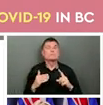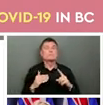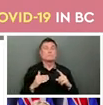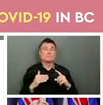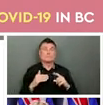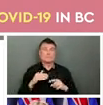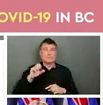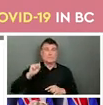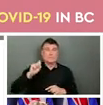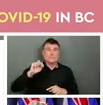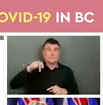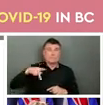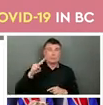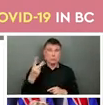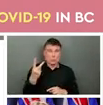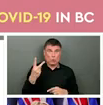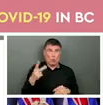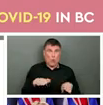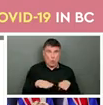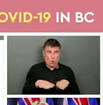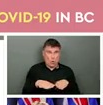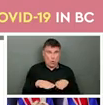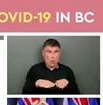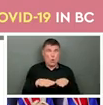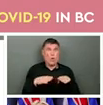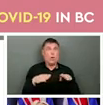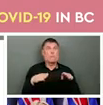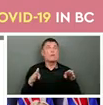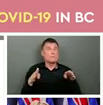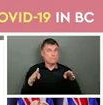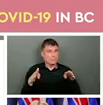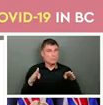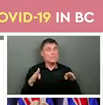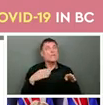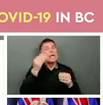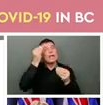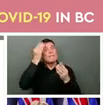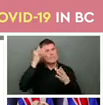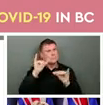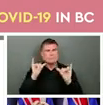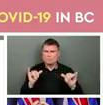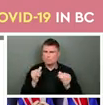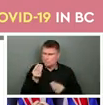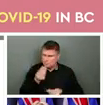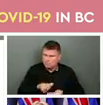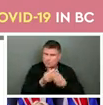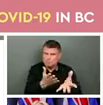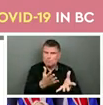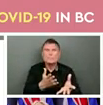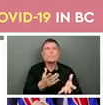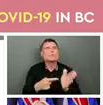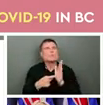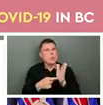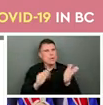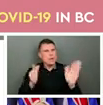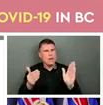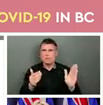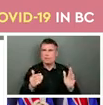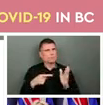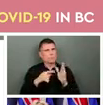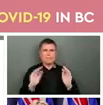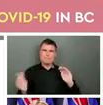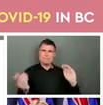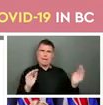at the point where we can measure that same thing in people in the 50 to 69 year age group. And this is using a